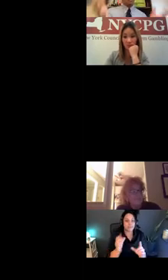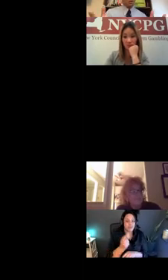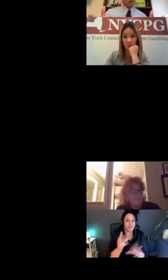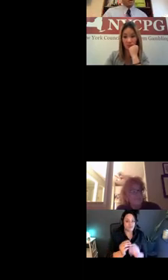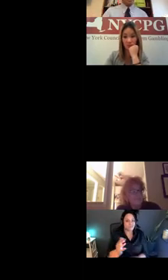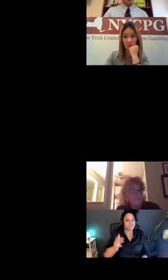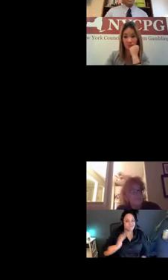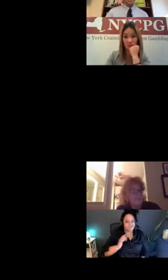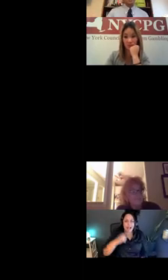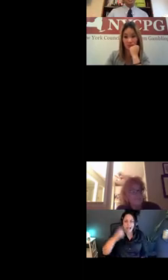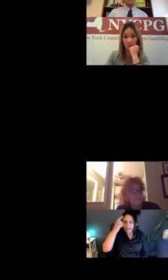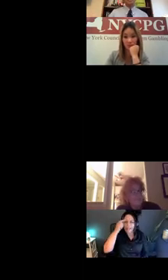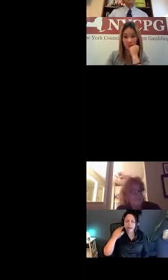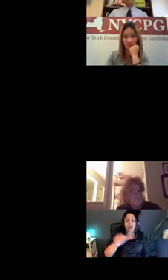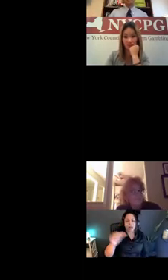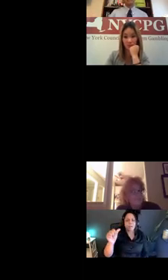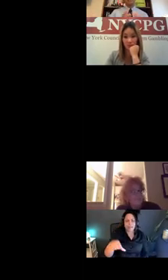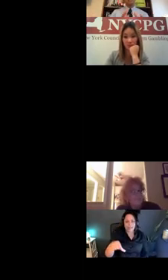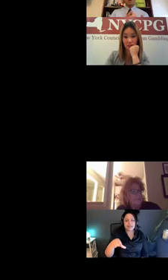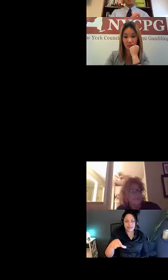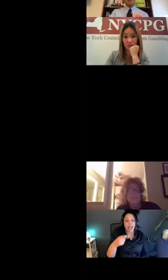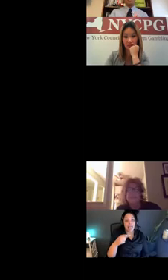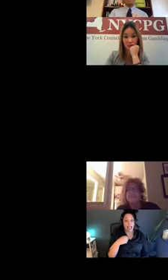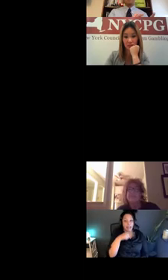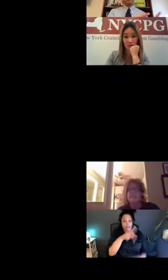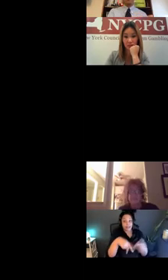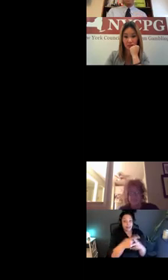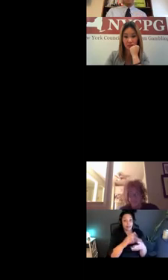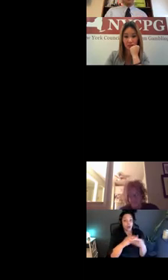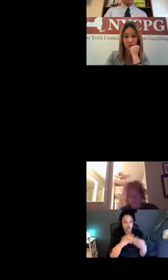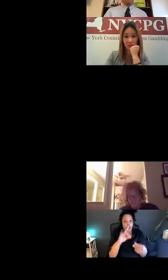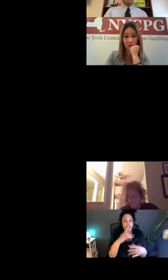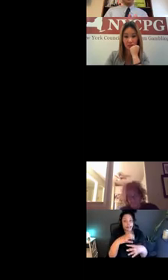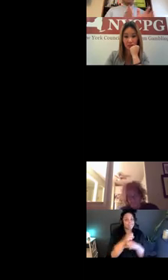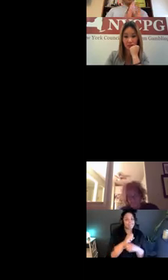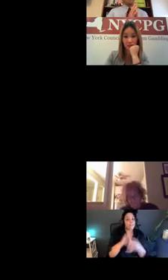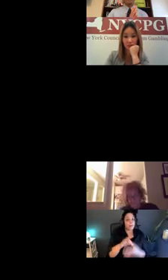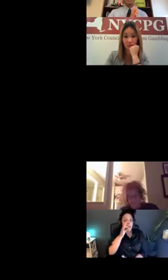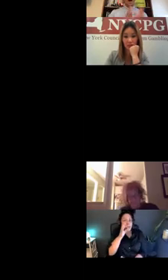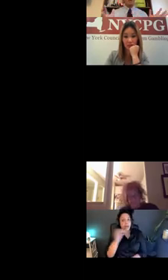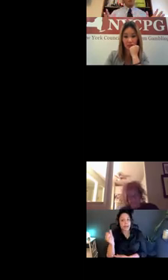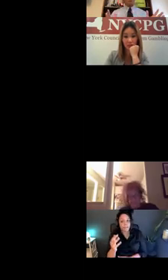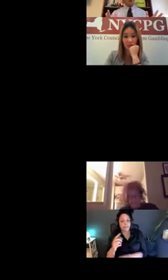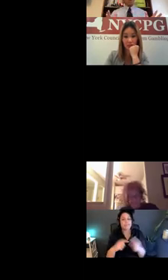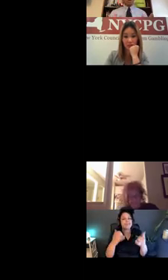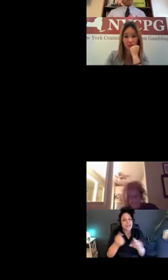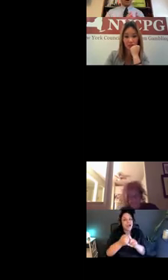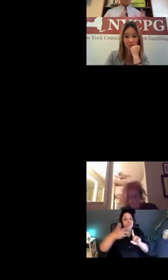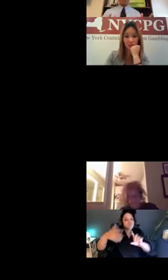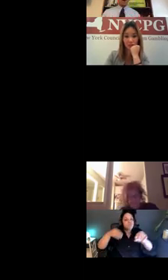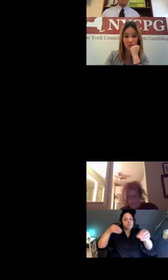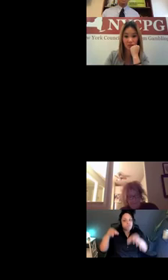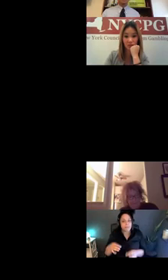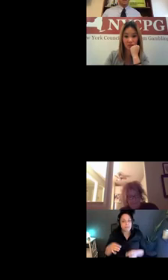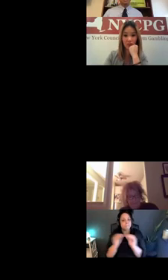believe it was in Albany. And I did do a version of this talk then about marijuana and gambling, but we have a lot more information, a lot